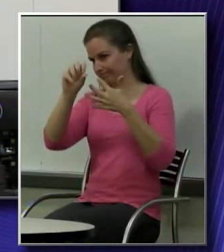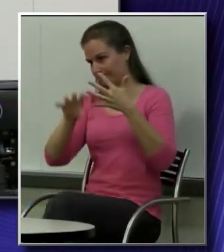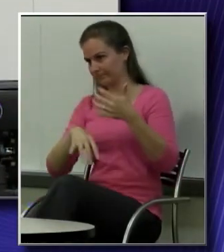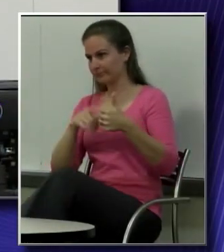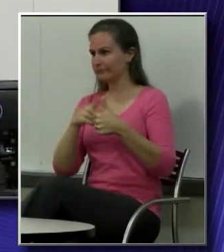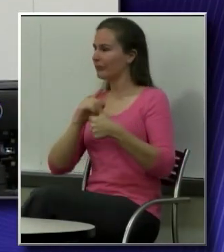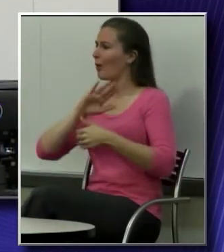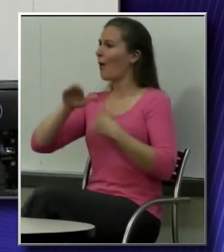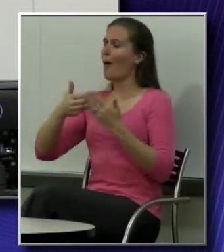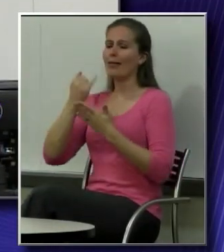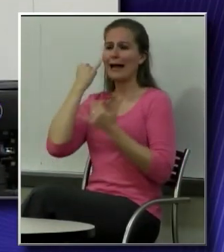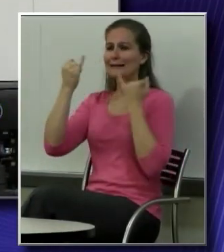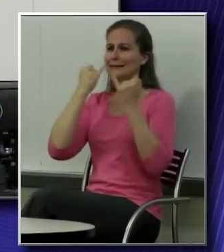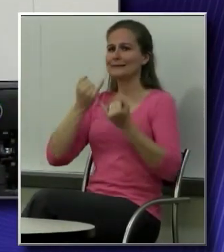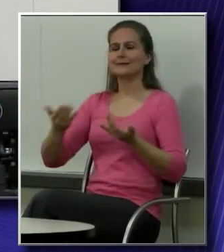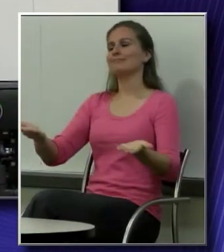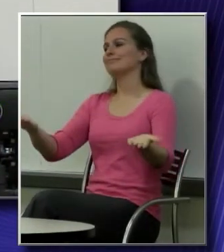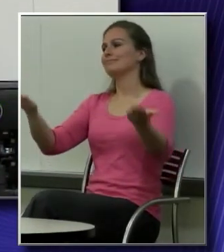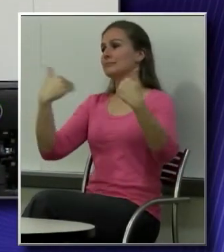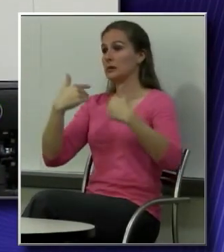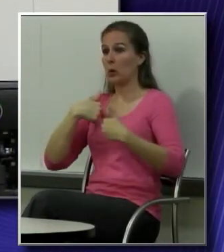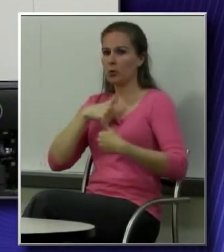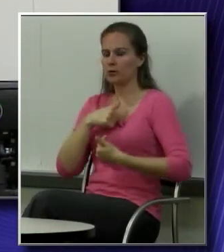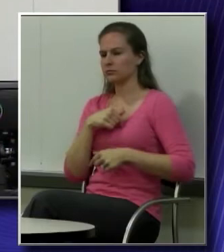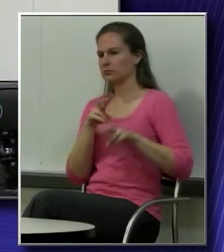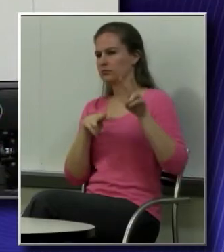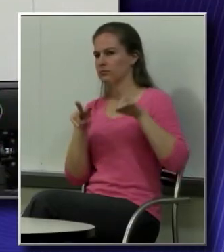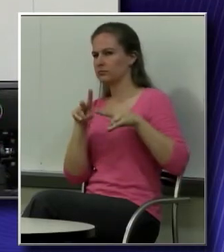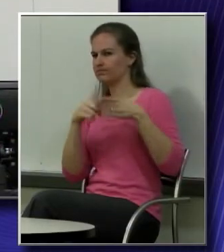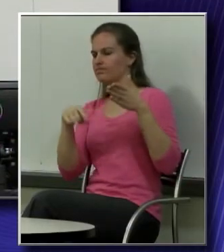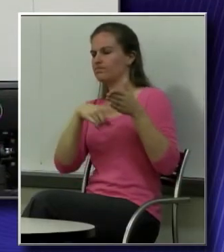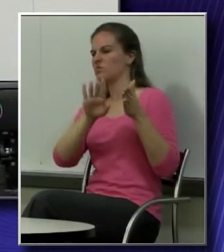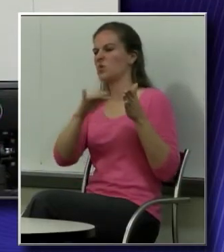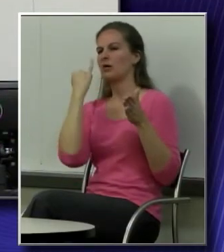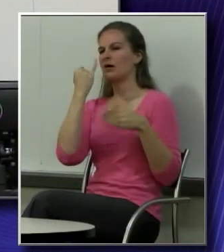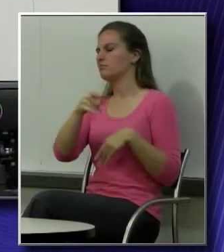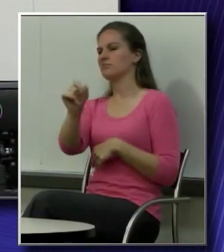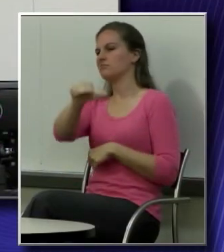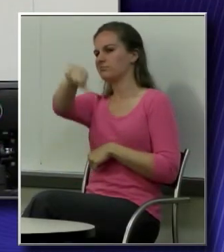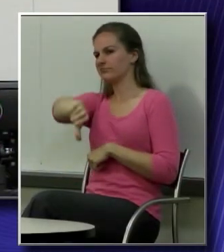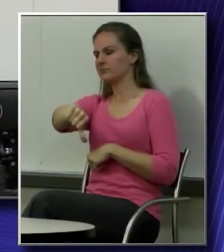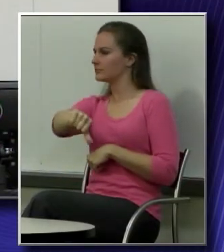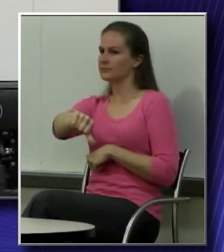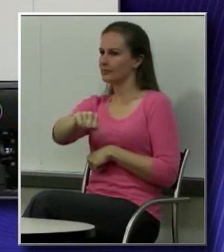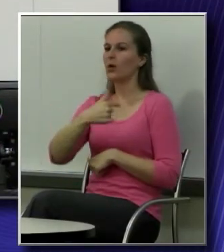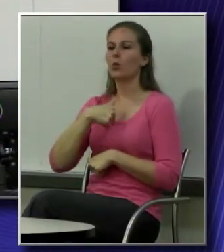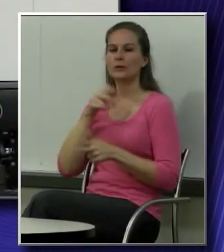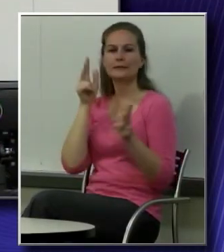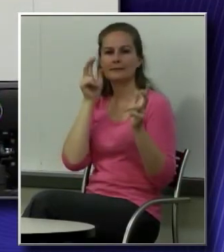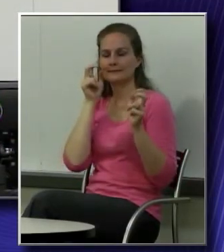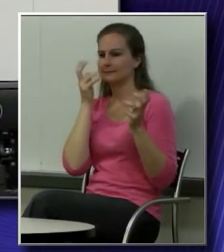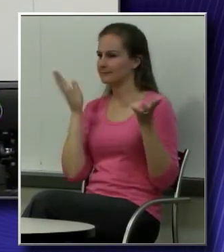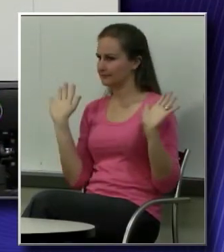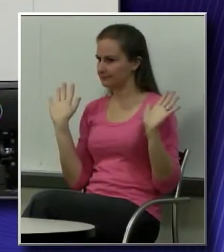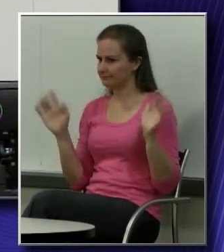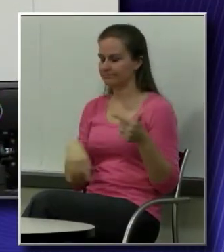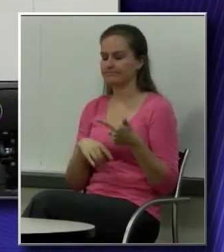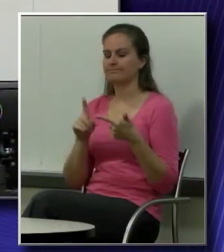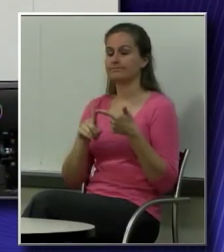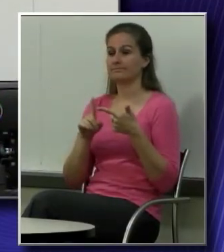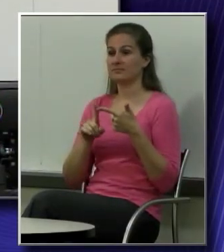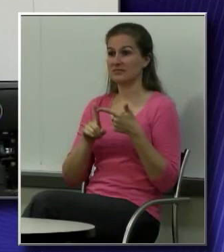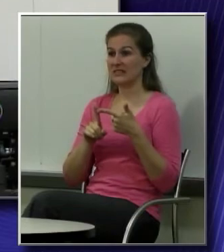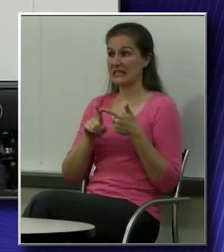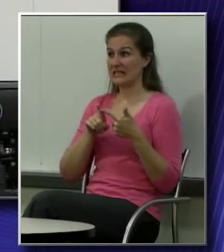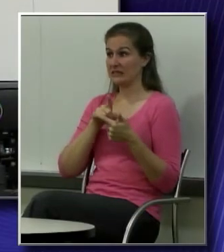ideas are welcome. We are not here to evaluate your ideas tonight. We're here to listen. Second, we ask that you respect the speakers